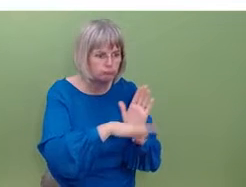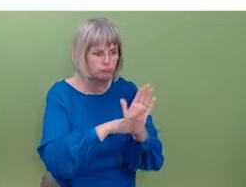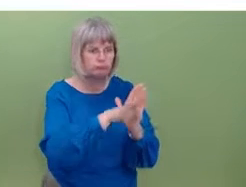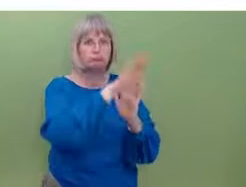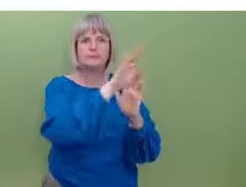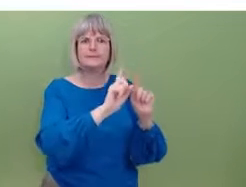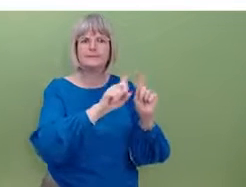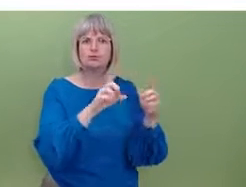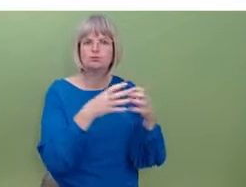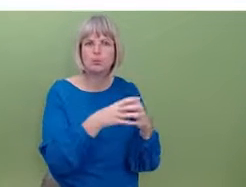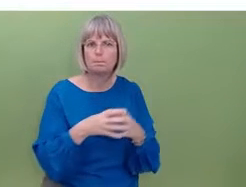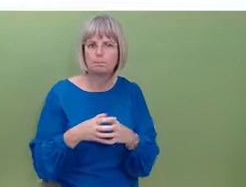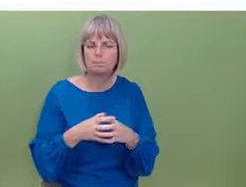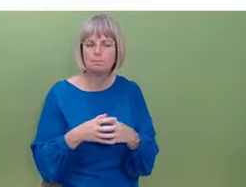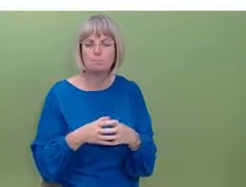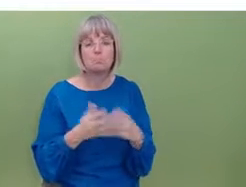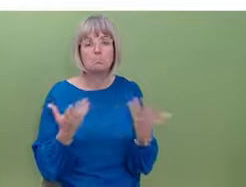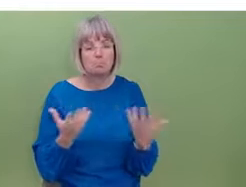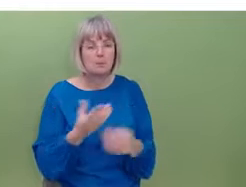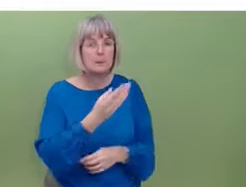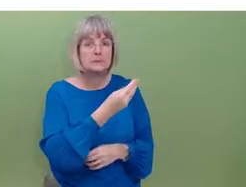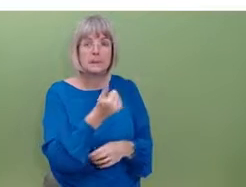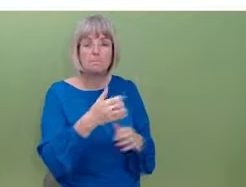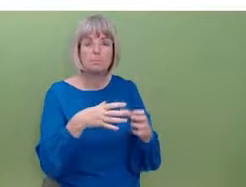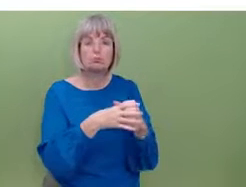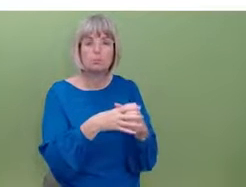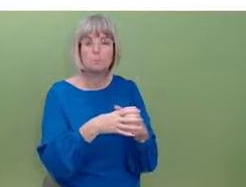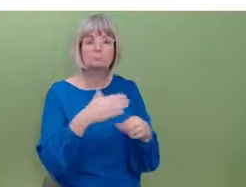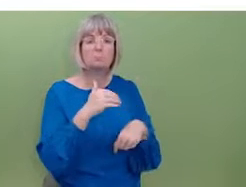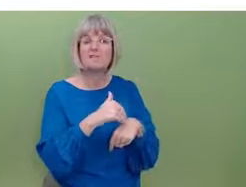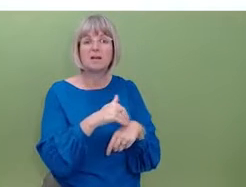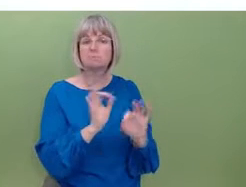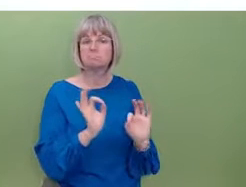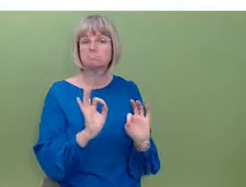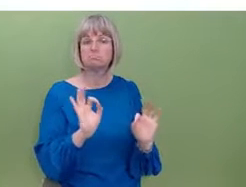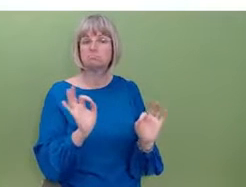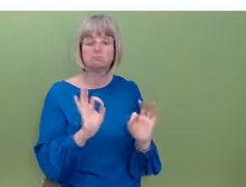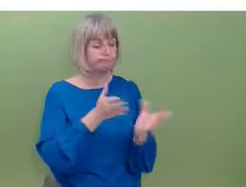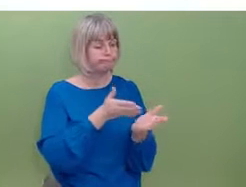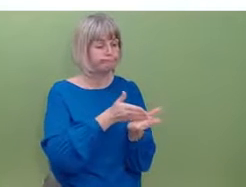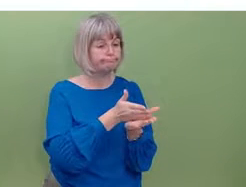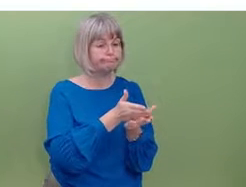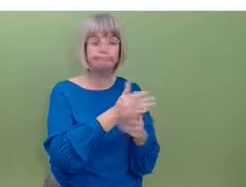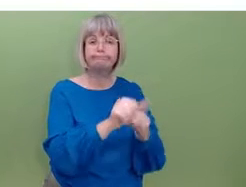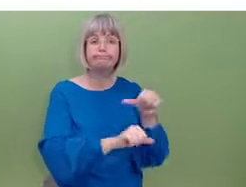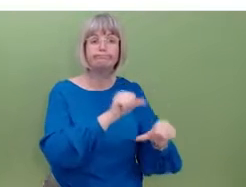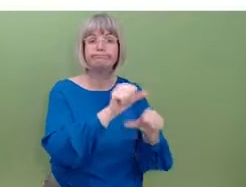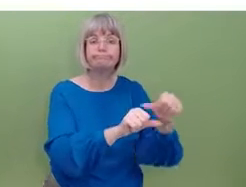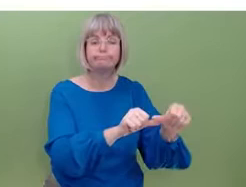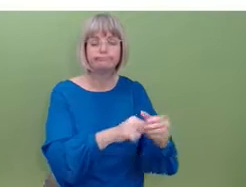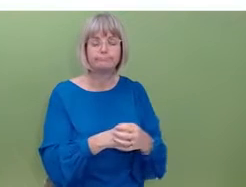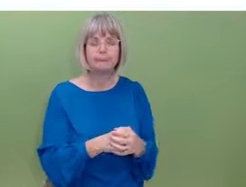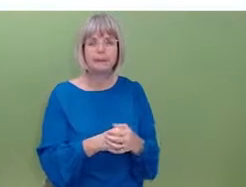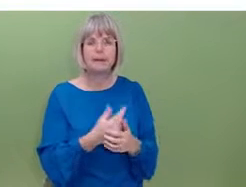There are some groups who are unaffected, some groups that who